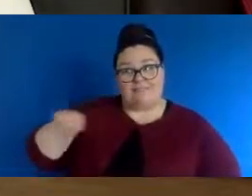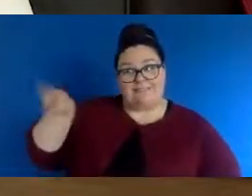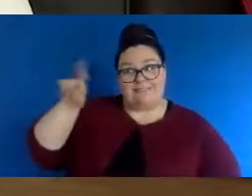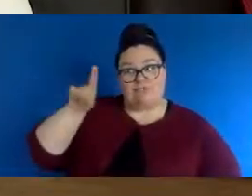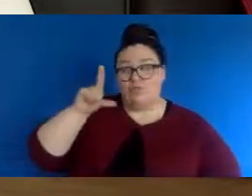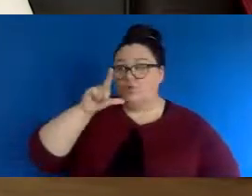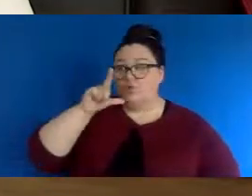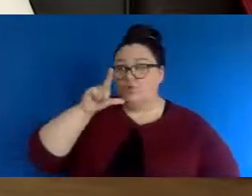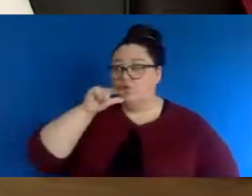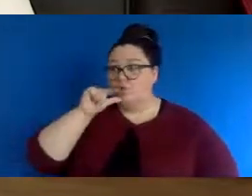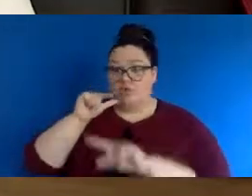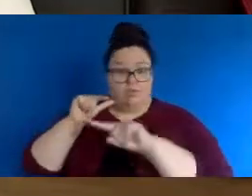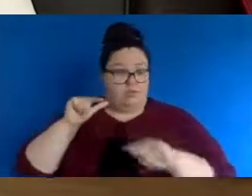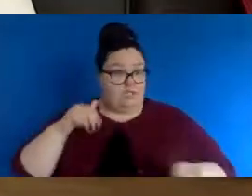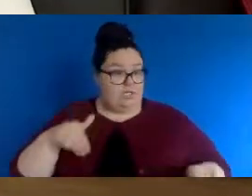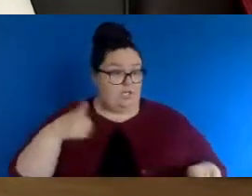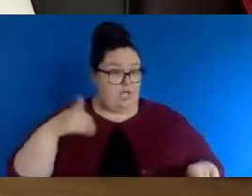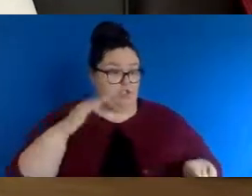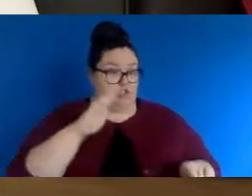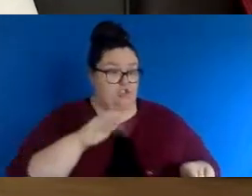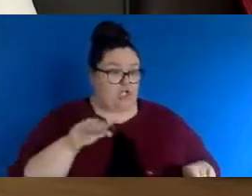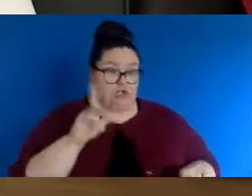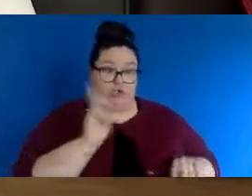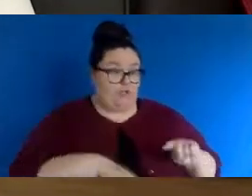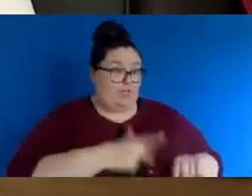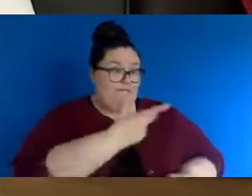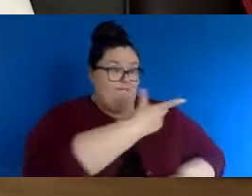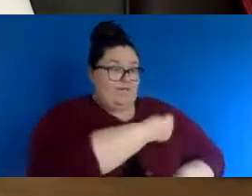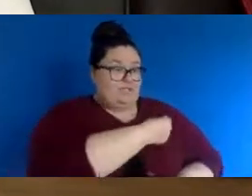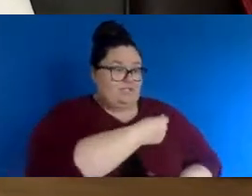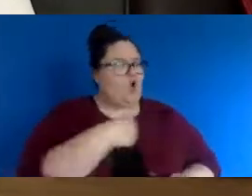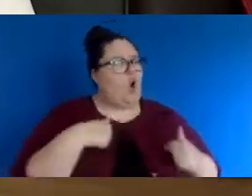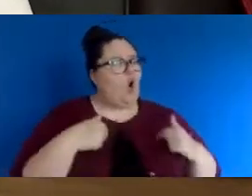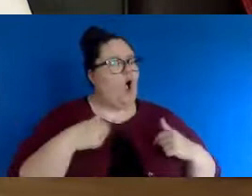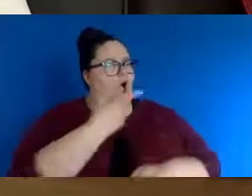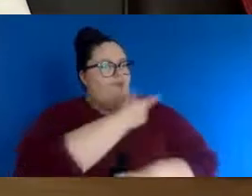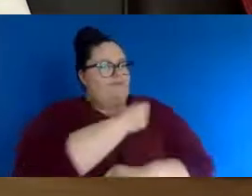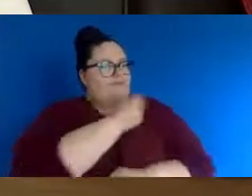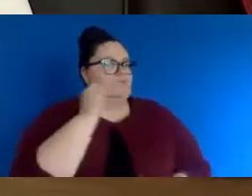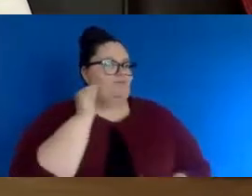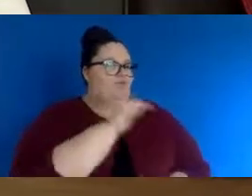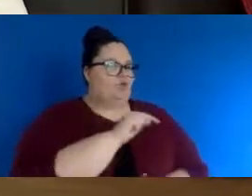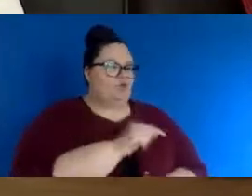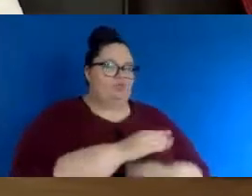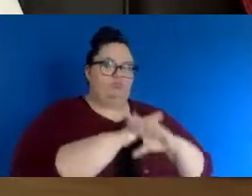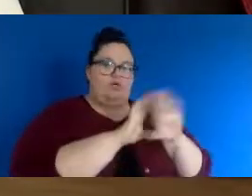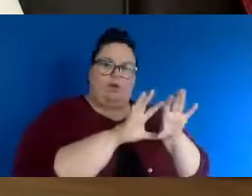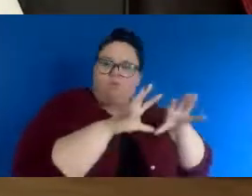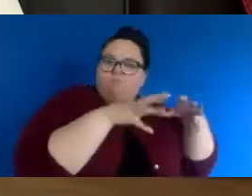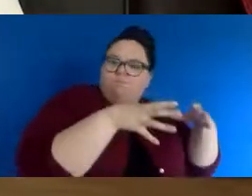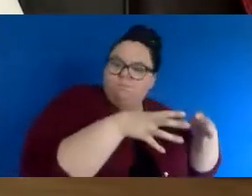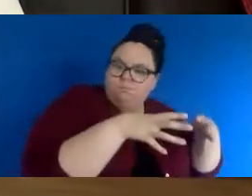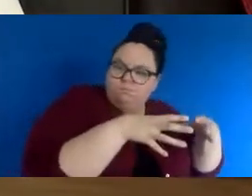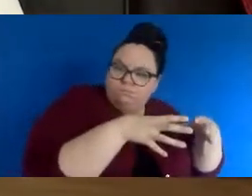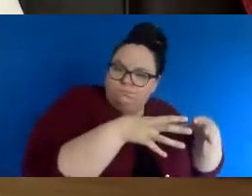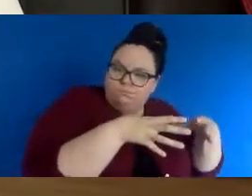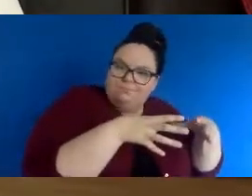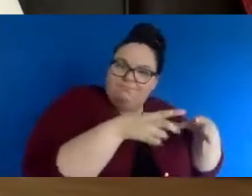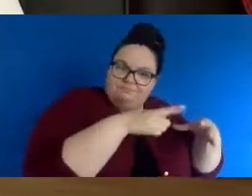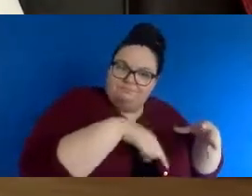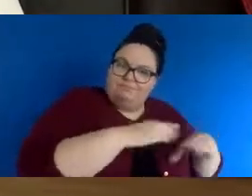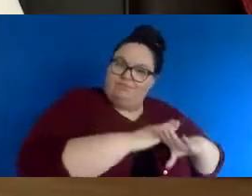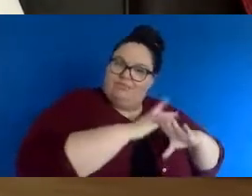vaccinated, if those people could all be vaccinated, then it's that extra layer of protection, a cocooning, so to speak, of those people who can't